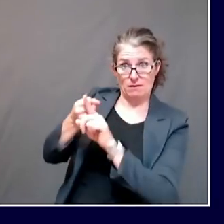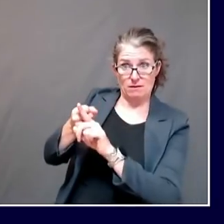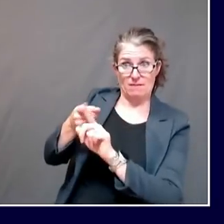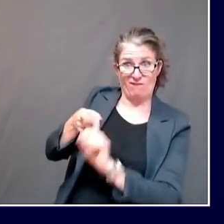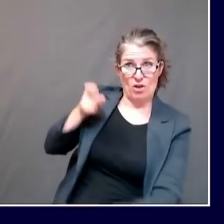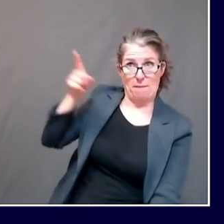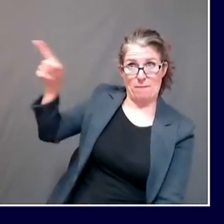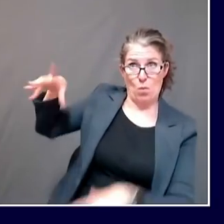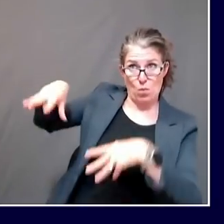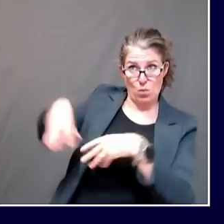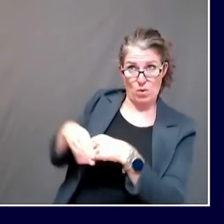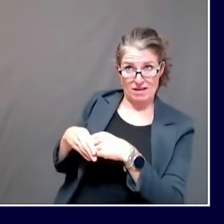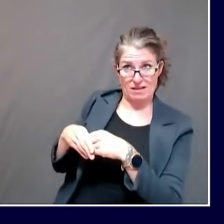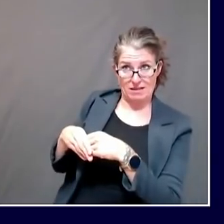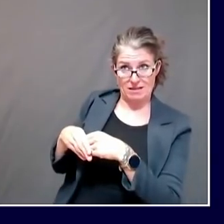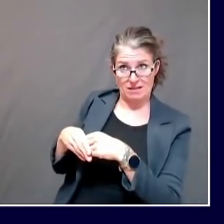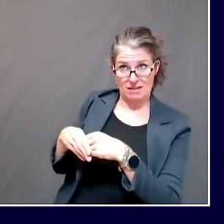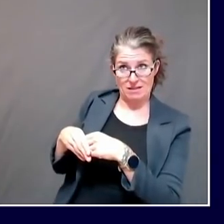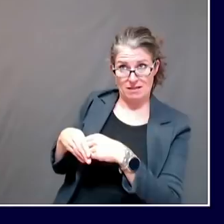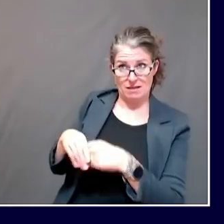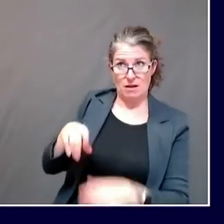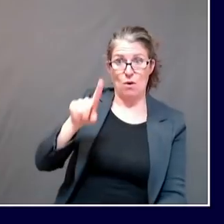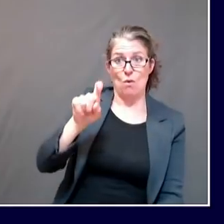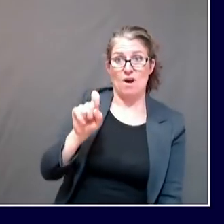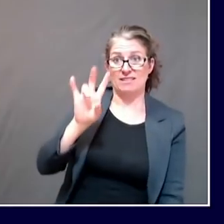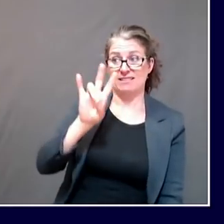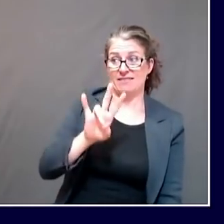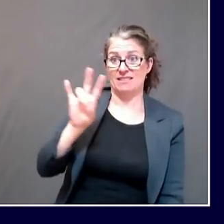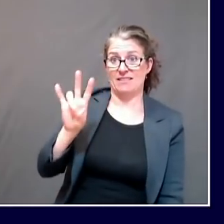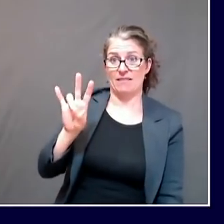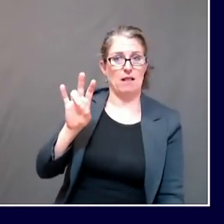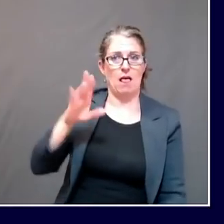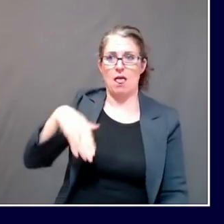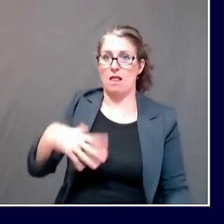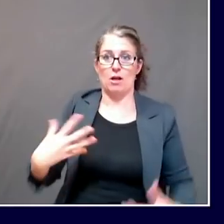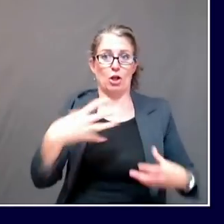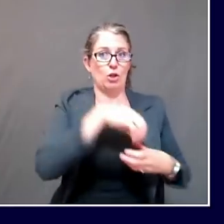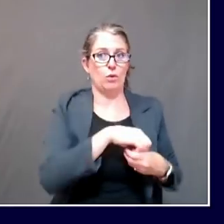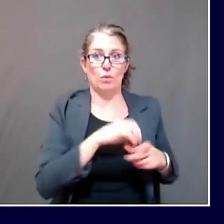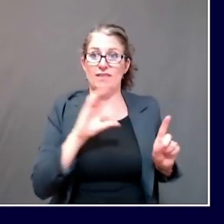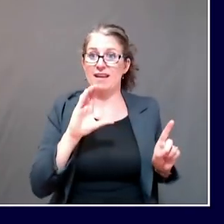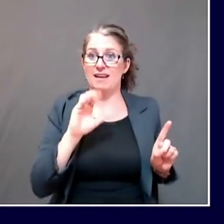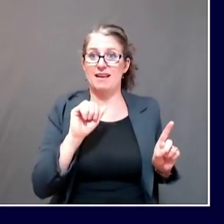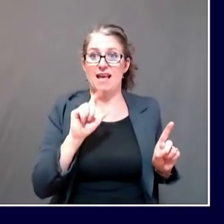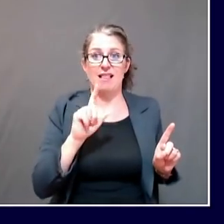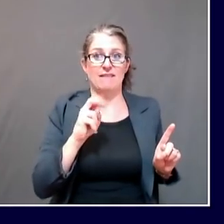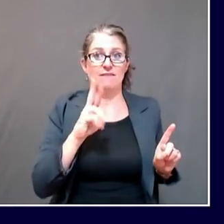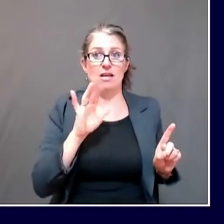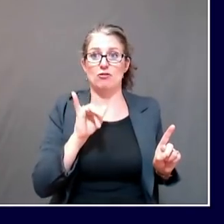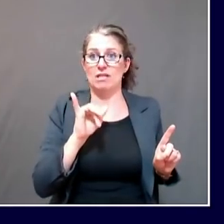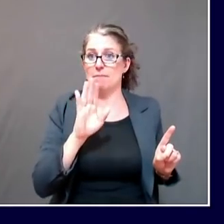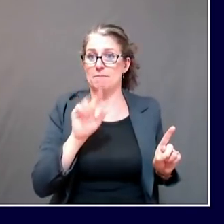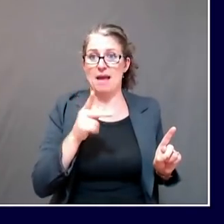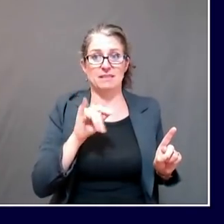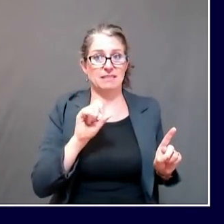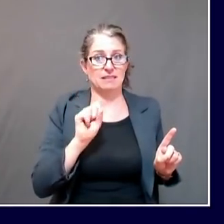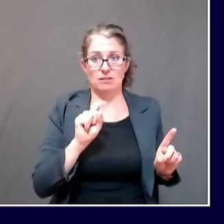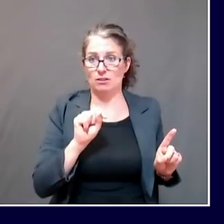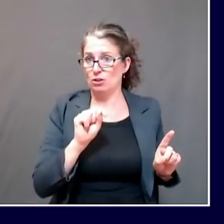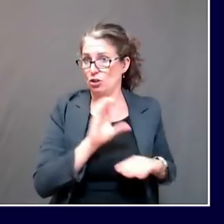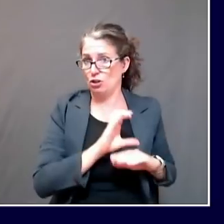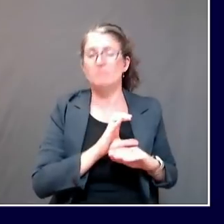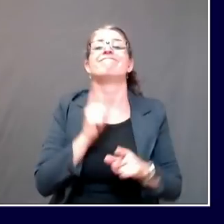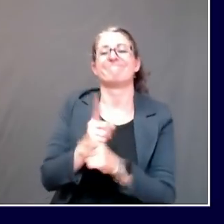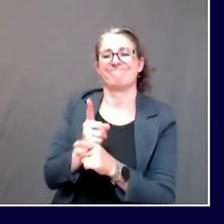That is correct. Okay, and it's still 10 there? That is correct as well. Okay. Some healthcare providers are now